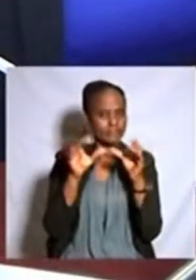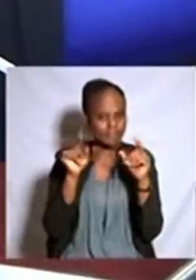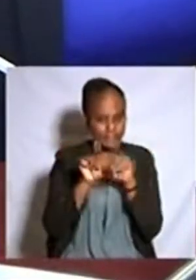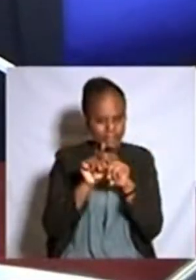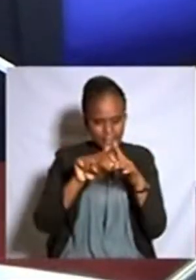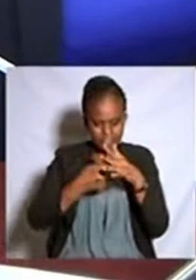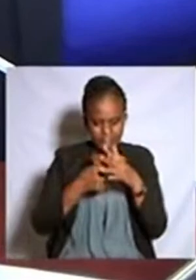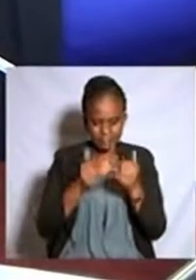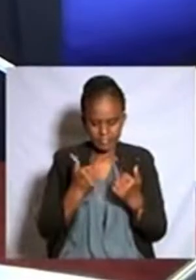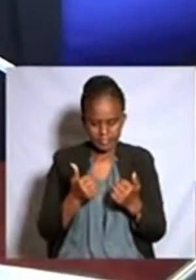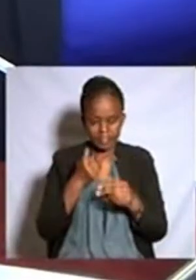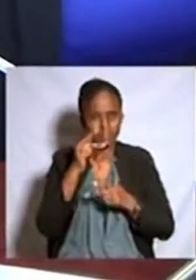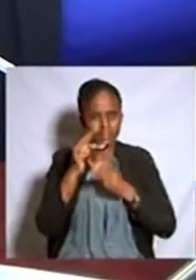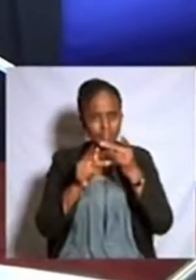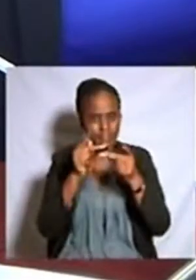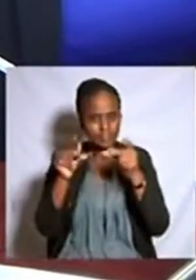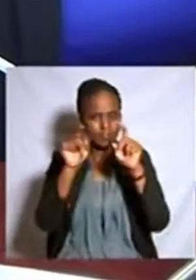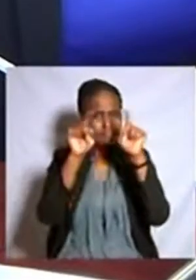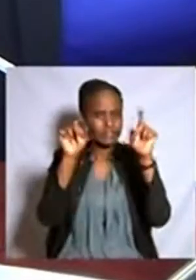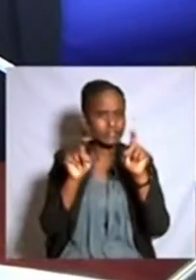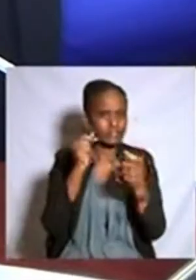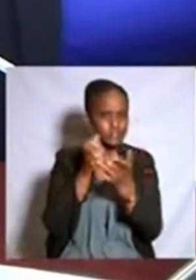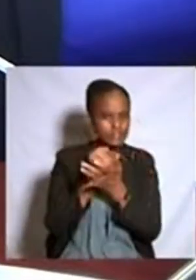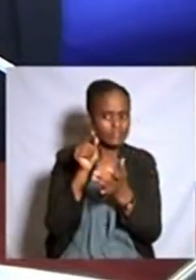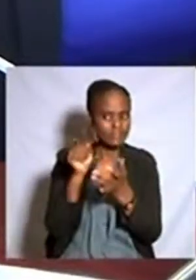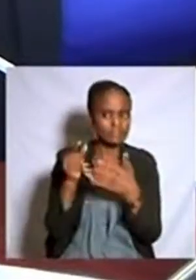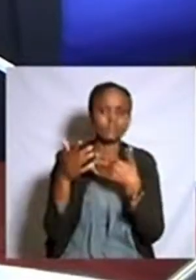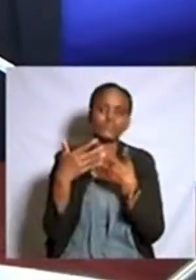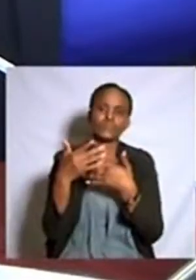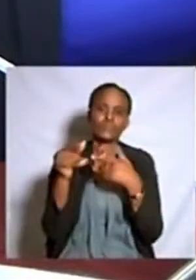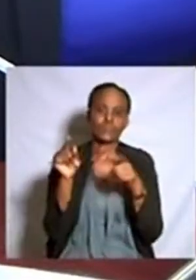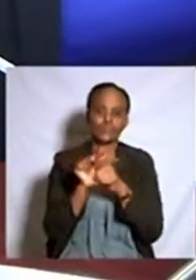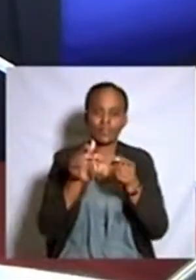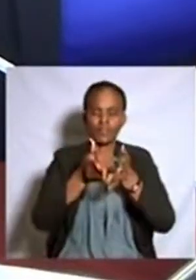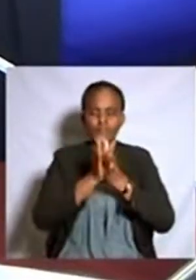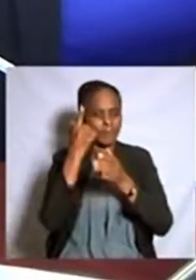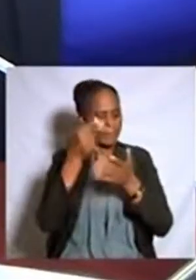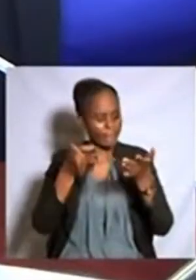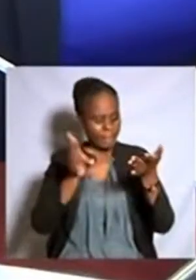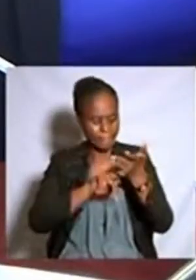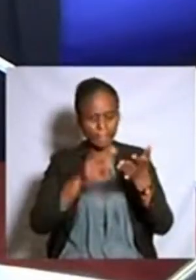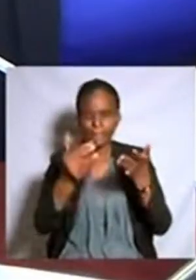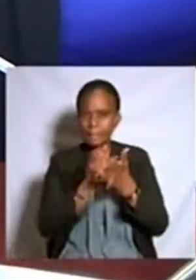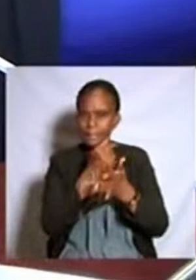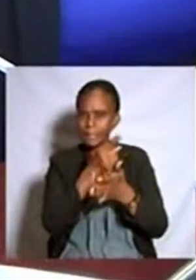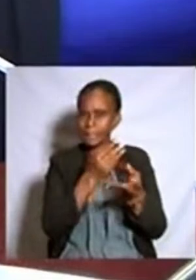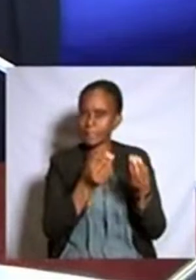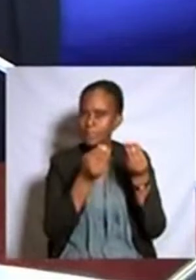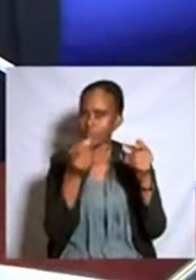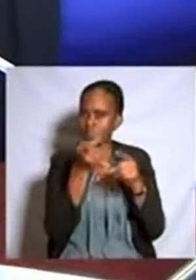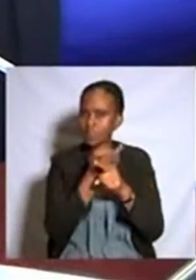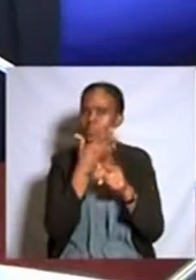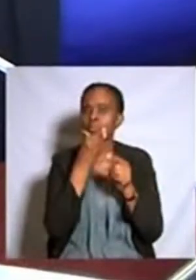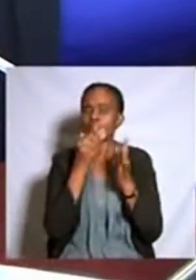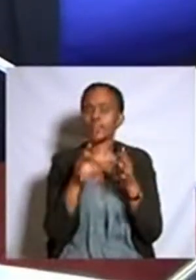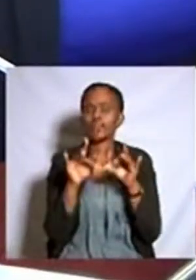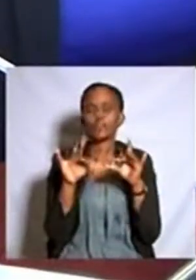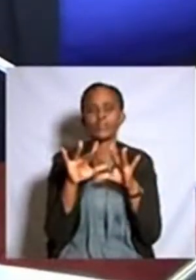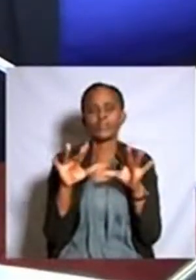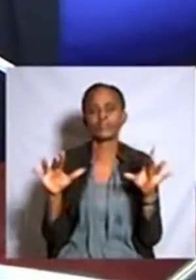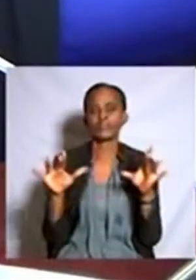commence the process of obtaining duplicate certificates of title and request for renewal of offer from the Commissioner of